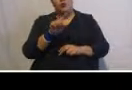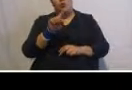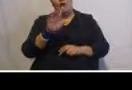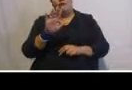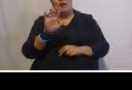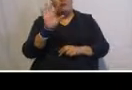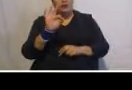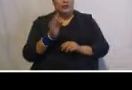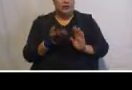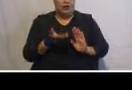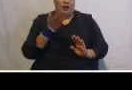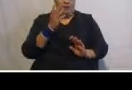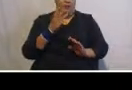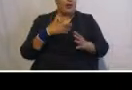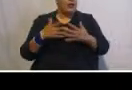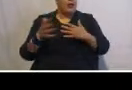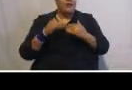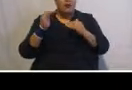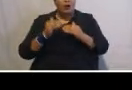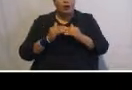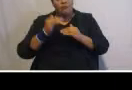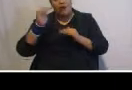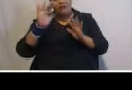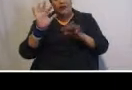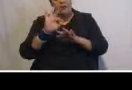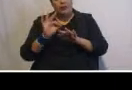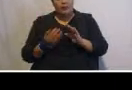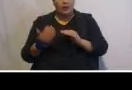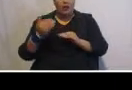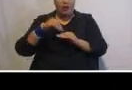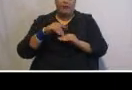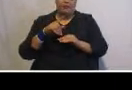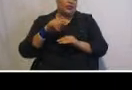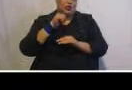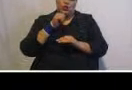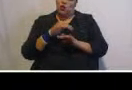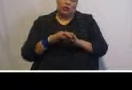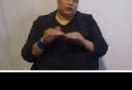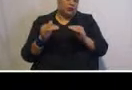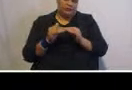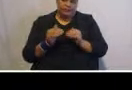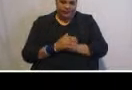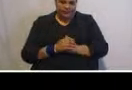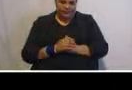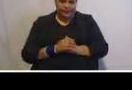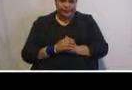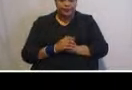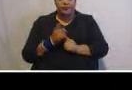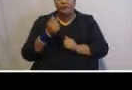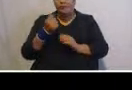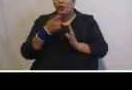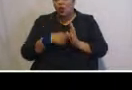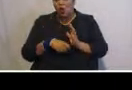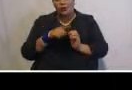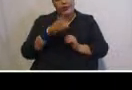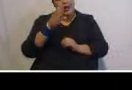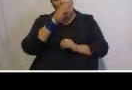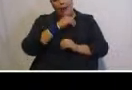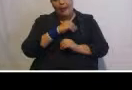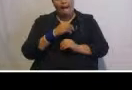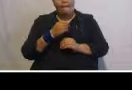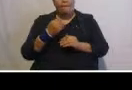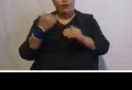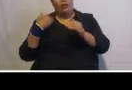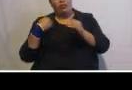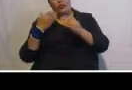36.15% tariff hike. Anything above a 10% increase is unreasonable. Costs that should not be loaded onto